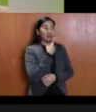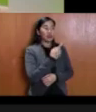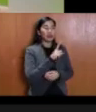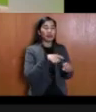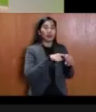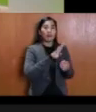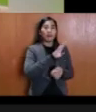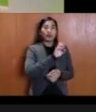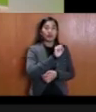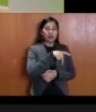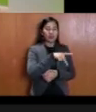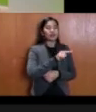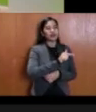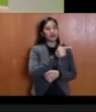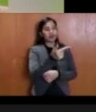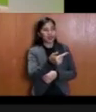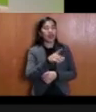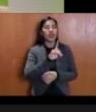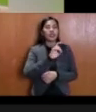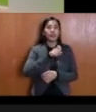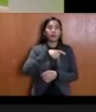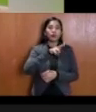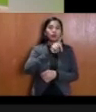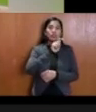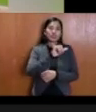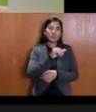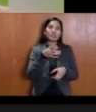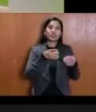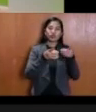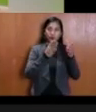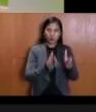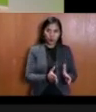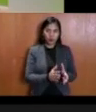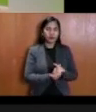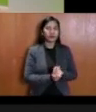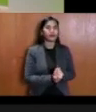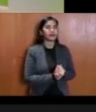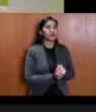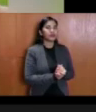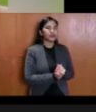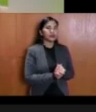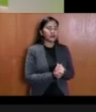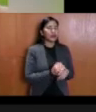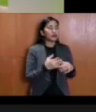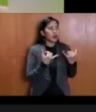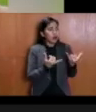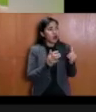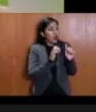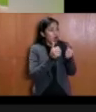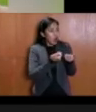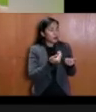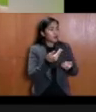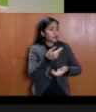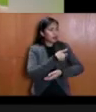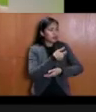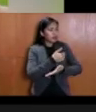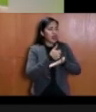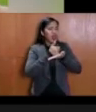we go to Deputy Director De Vera now. Director, how are banks helping